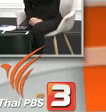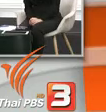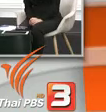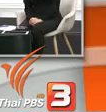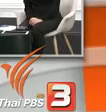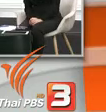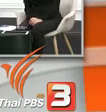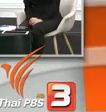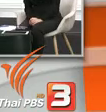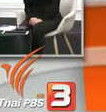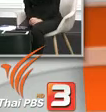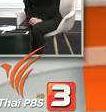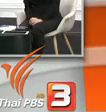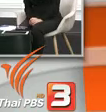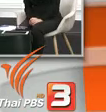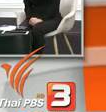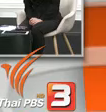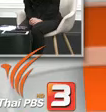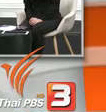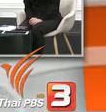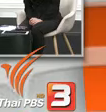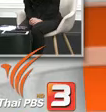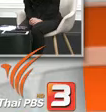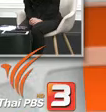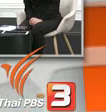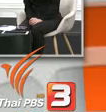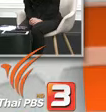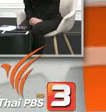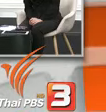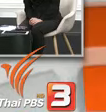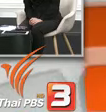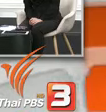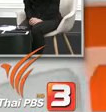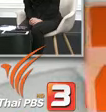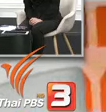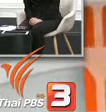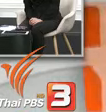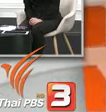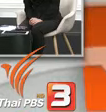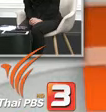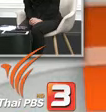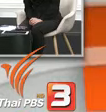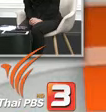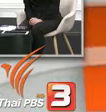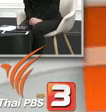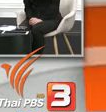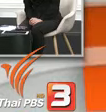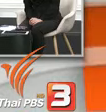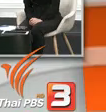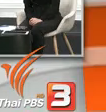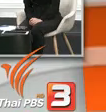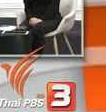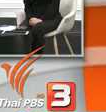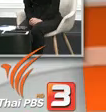solving problems related to human trafficking. And he was instrumental, according to the speakers,